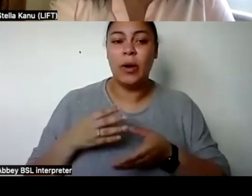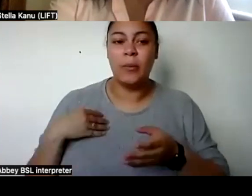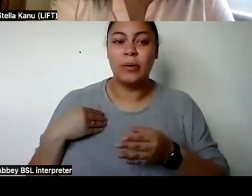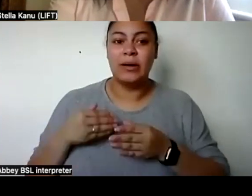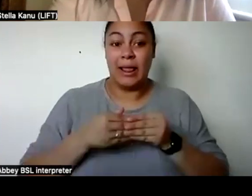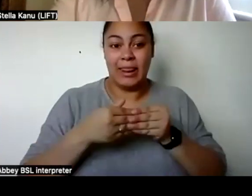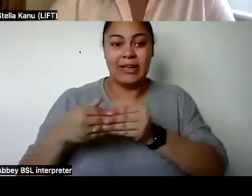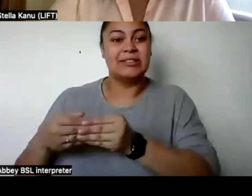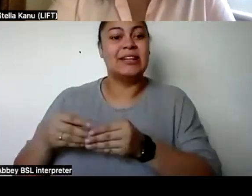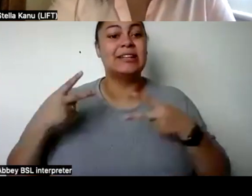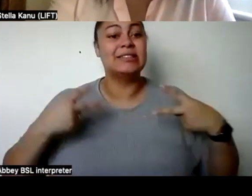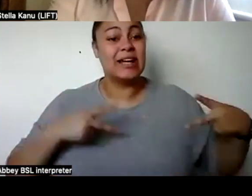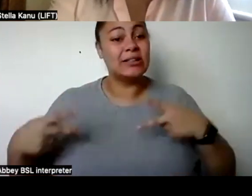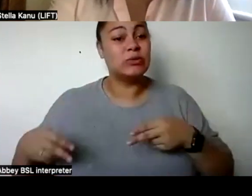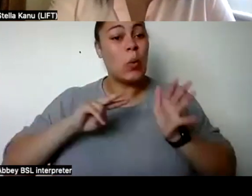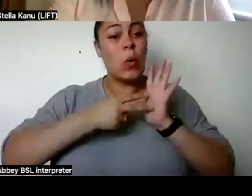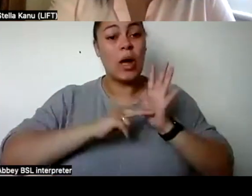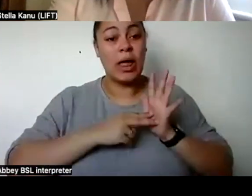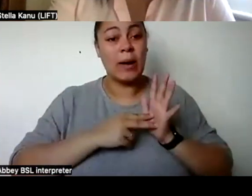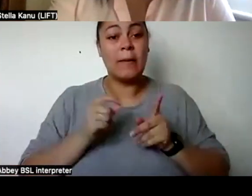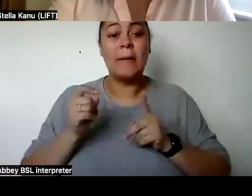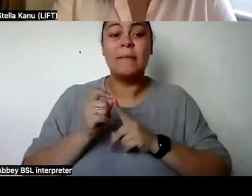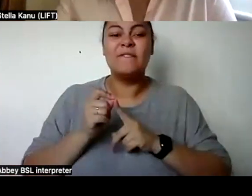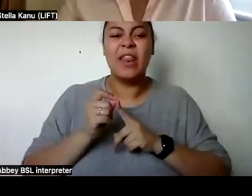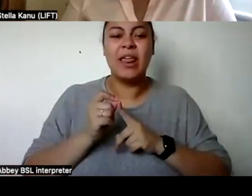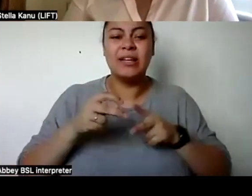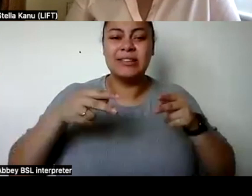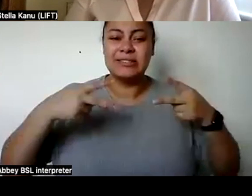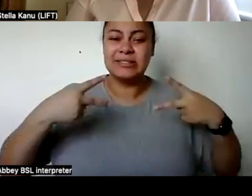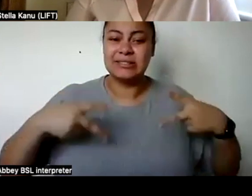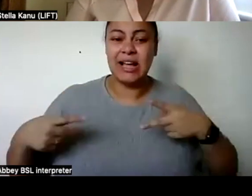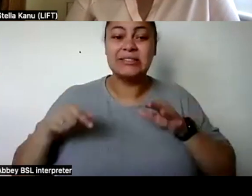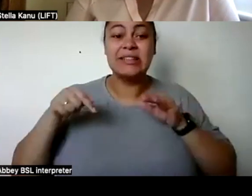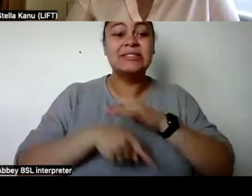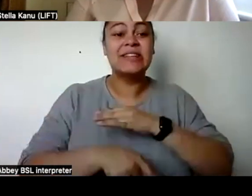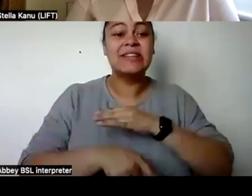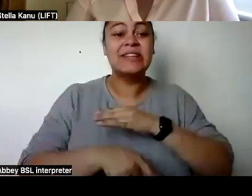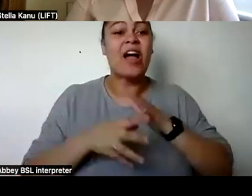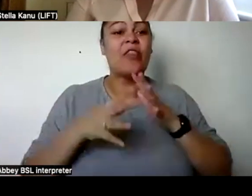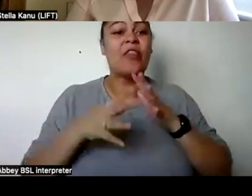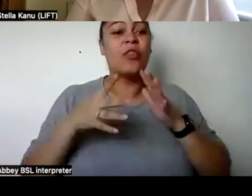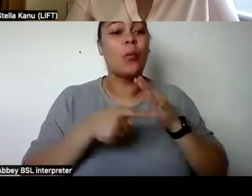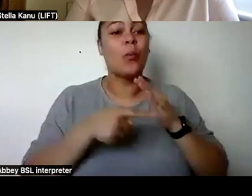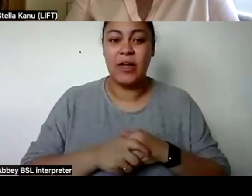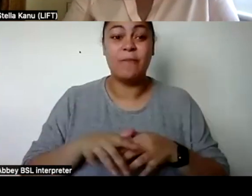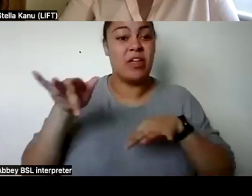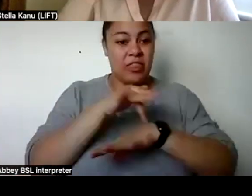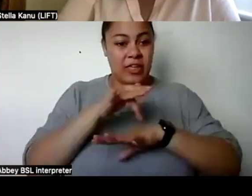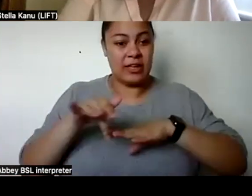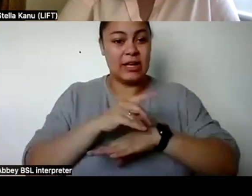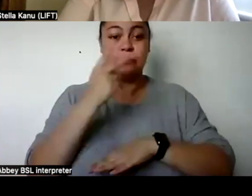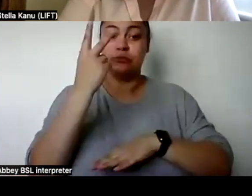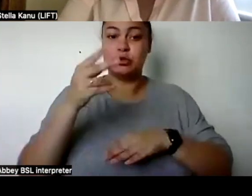dance organisation called Pavilion Dance Southwest. It has a theatre and two studios